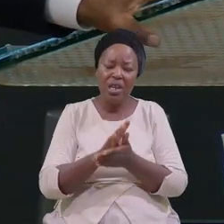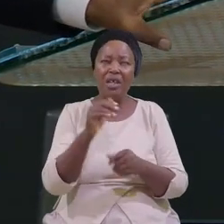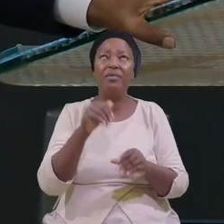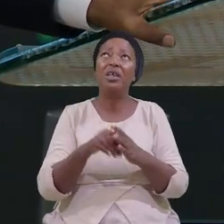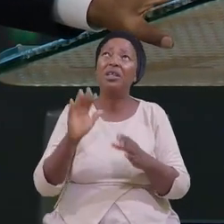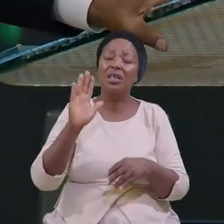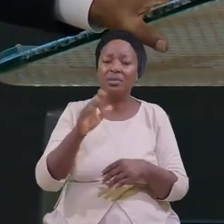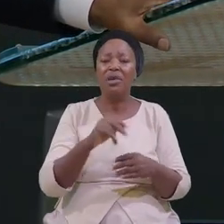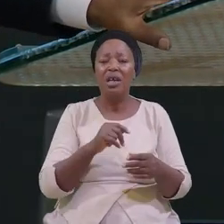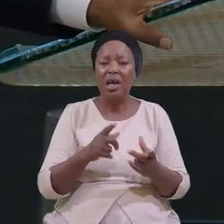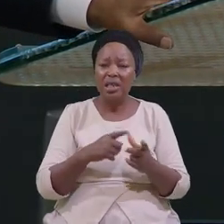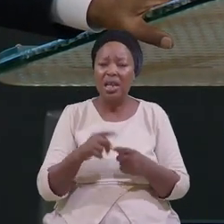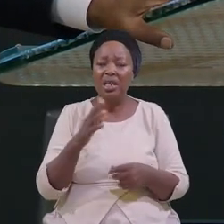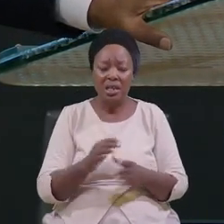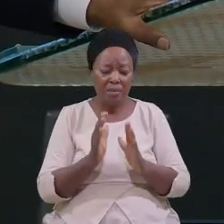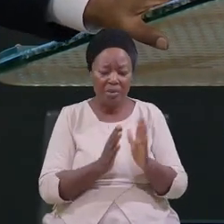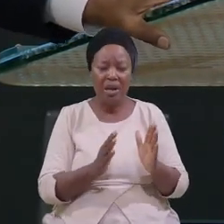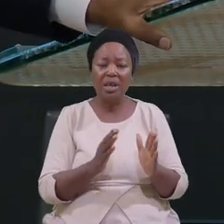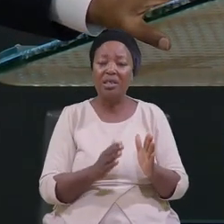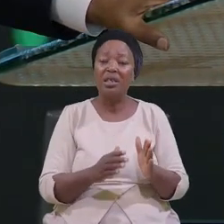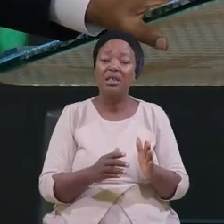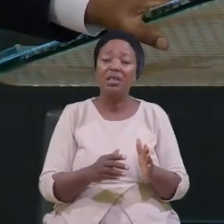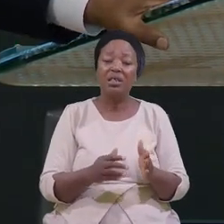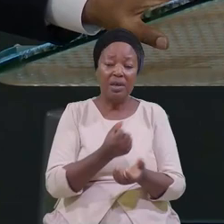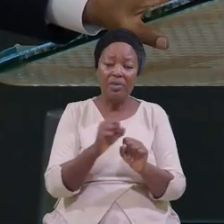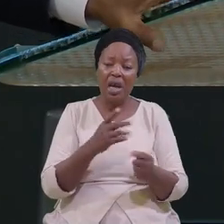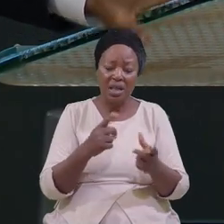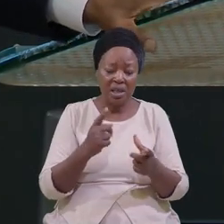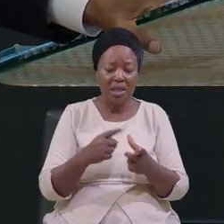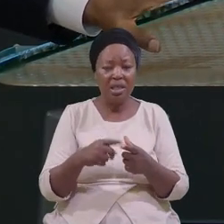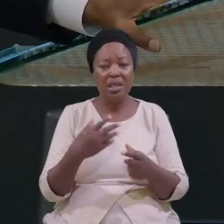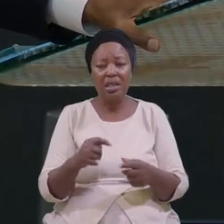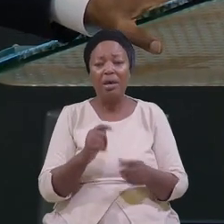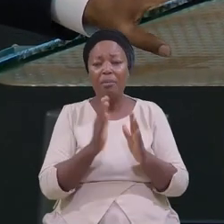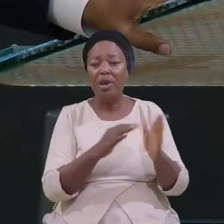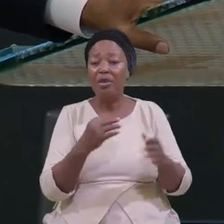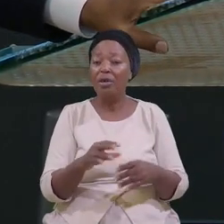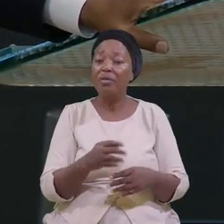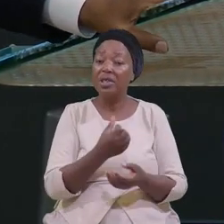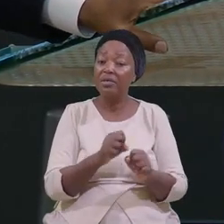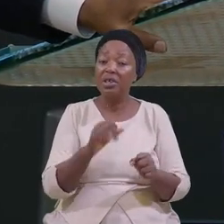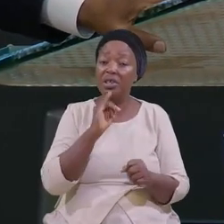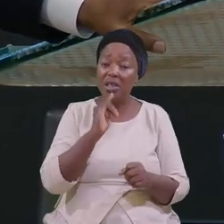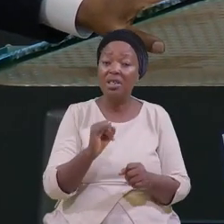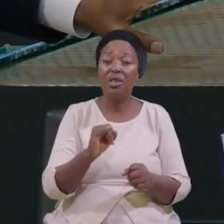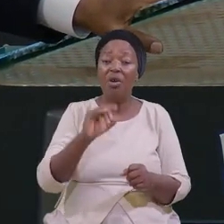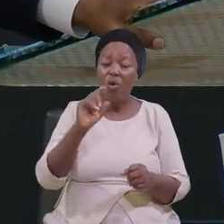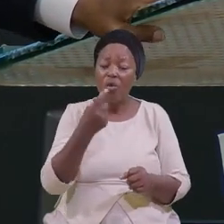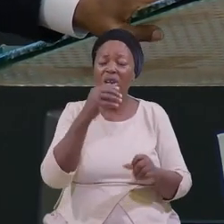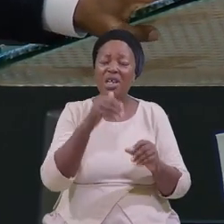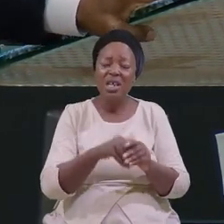He plans salvation. And the plan of salvation is only in Jesus do we find